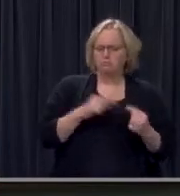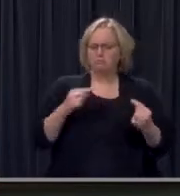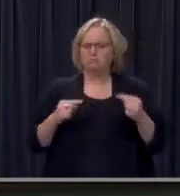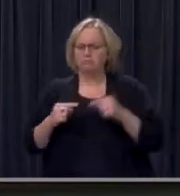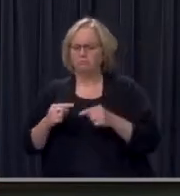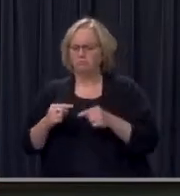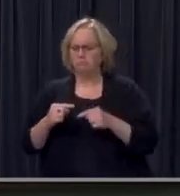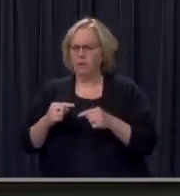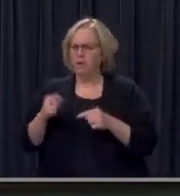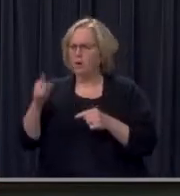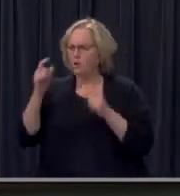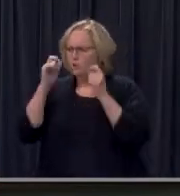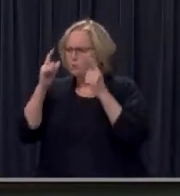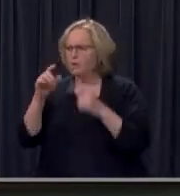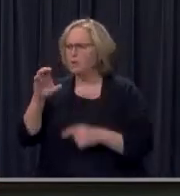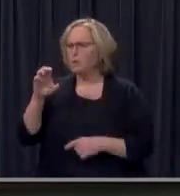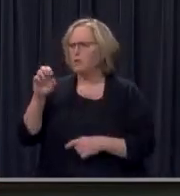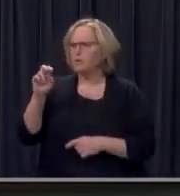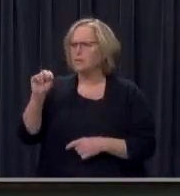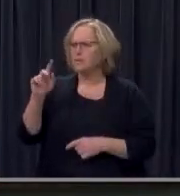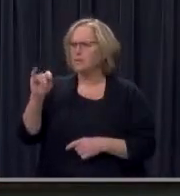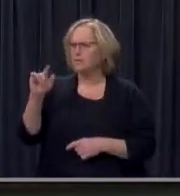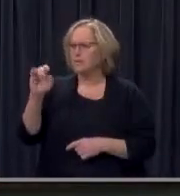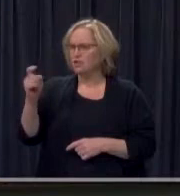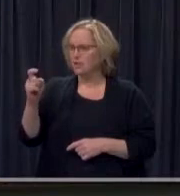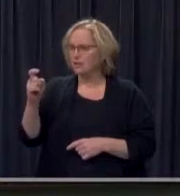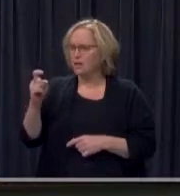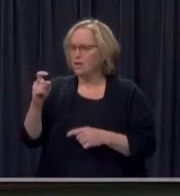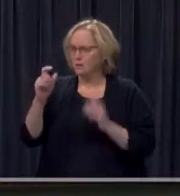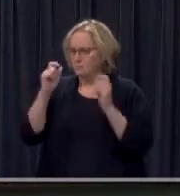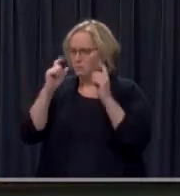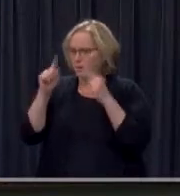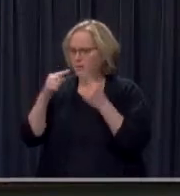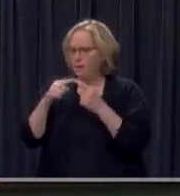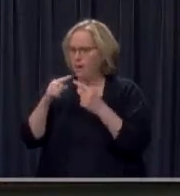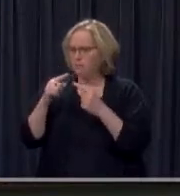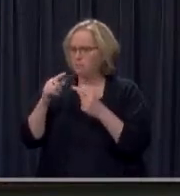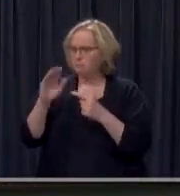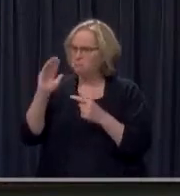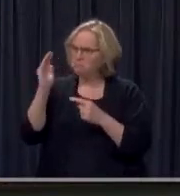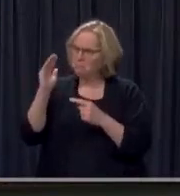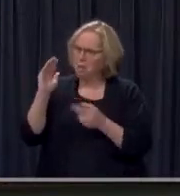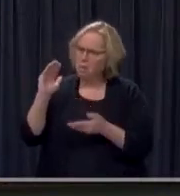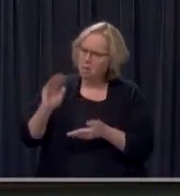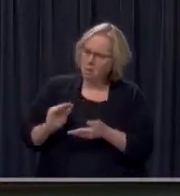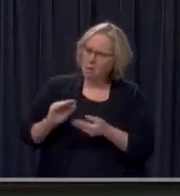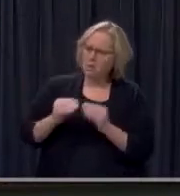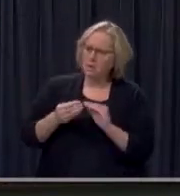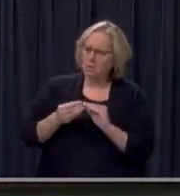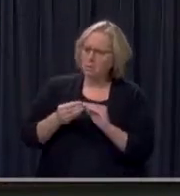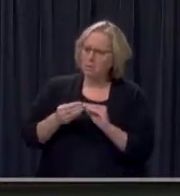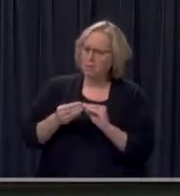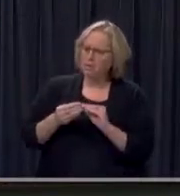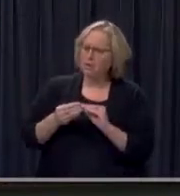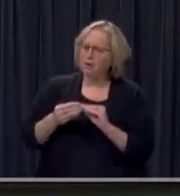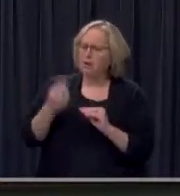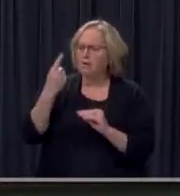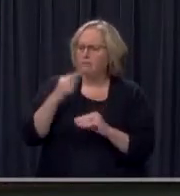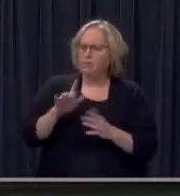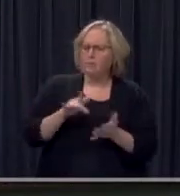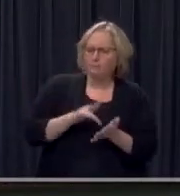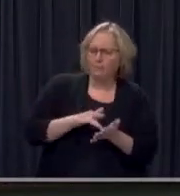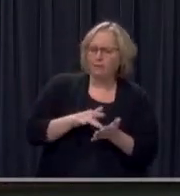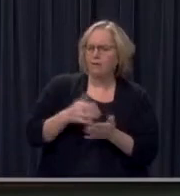or is CENTEGIX surprised at what looked like a relatively low number given the sheer volume of middle school and high